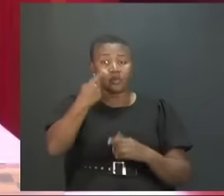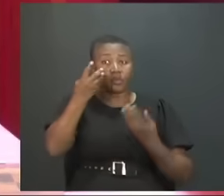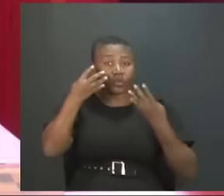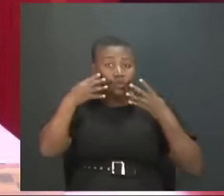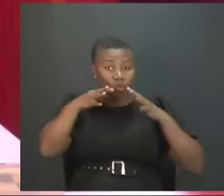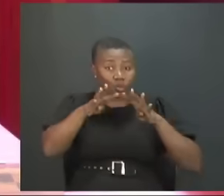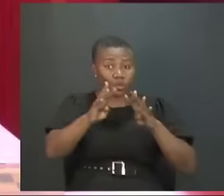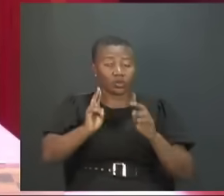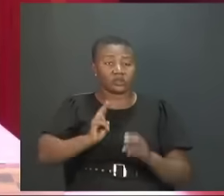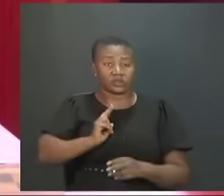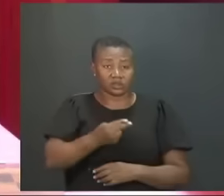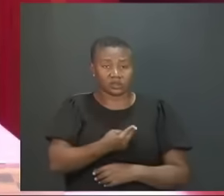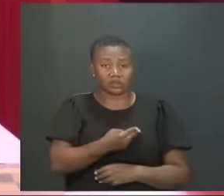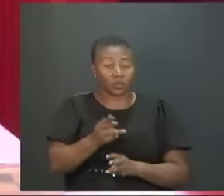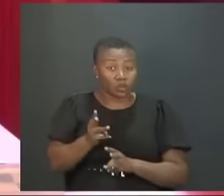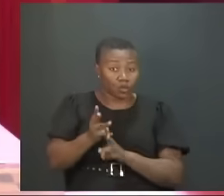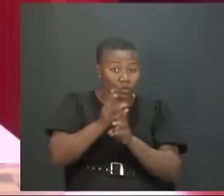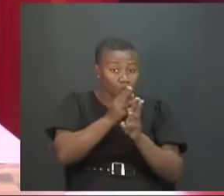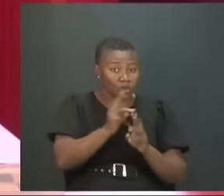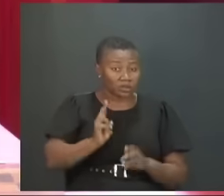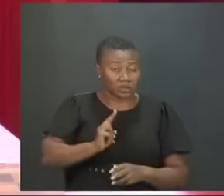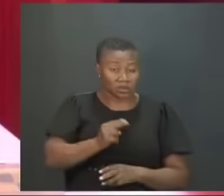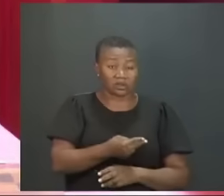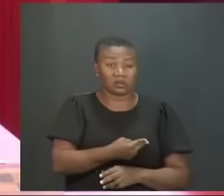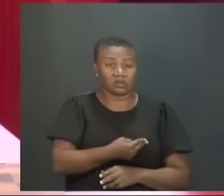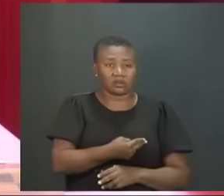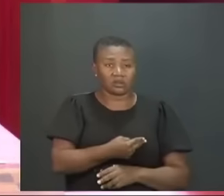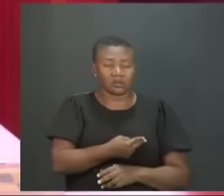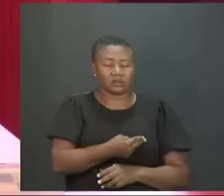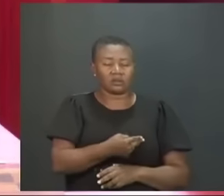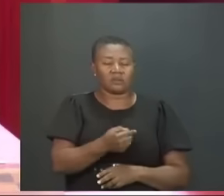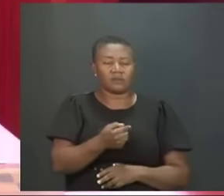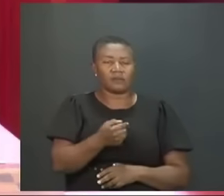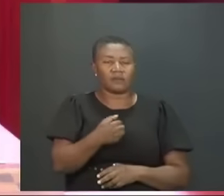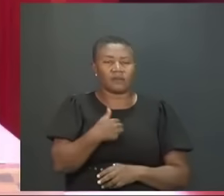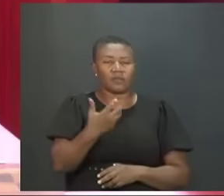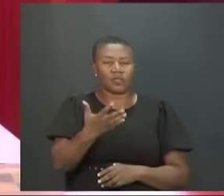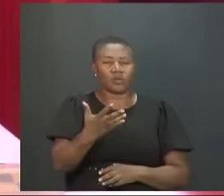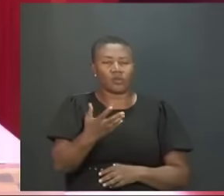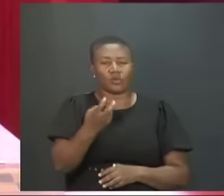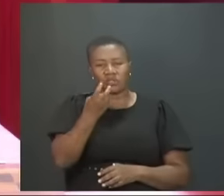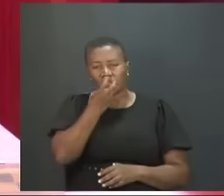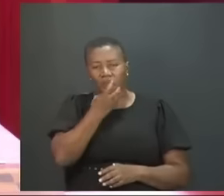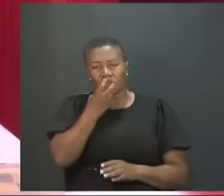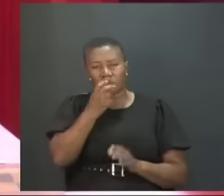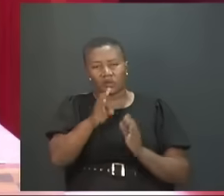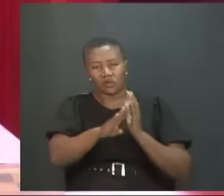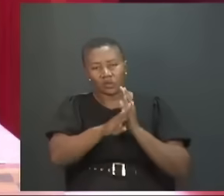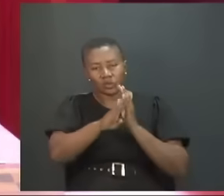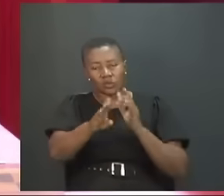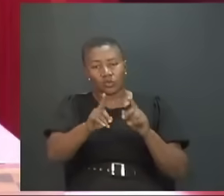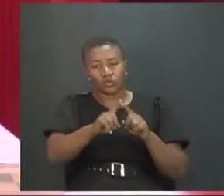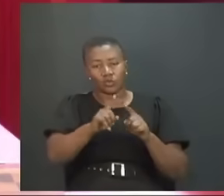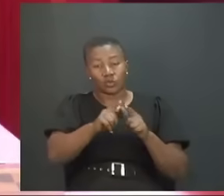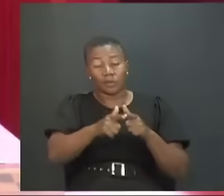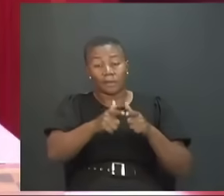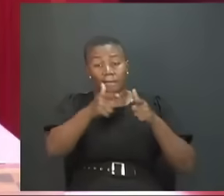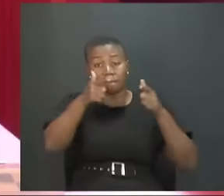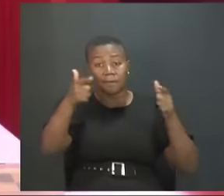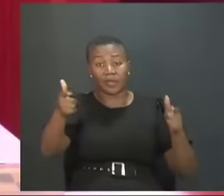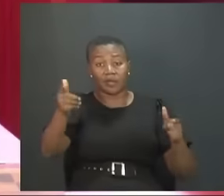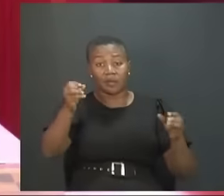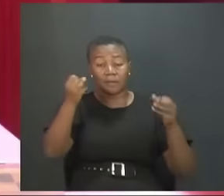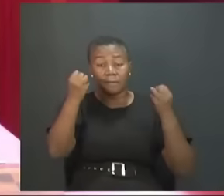point, as much as I can, to speak directly to the wider audience